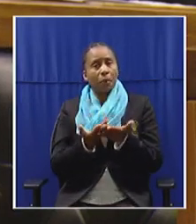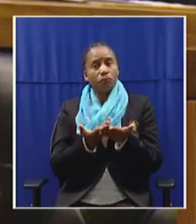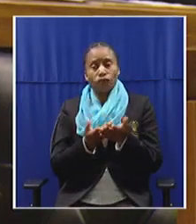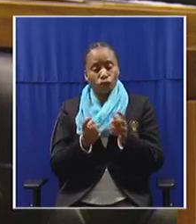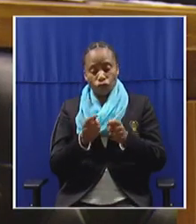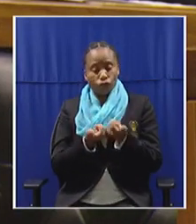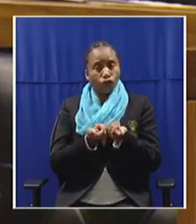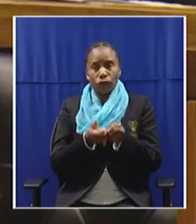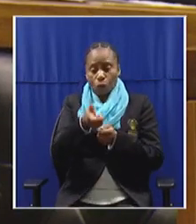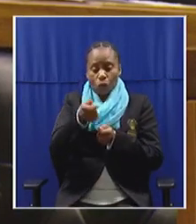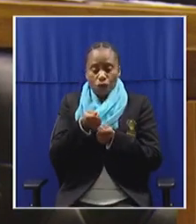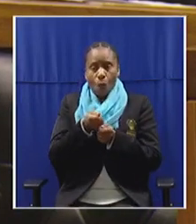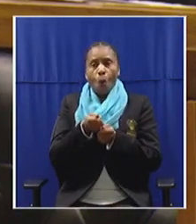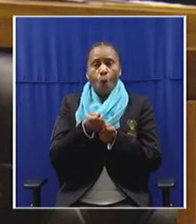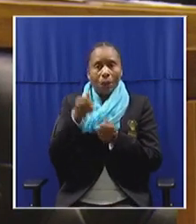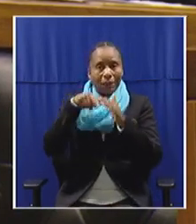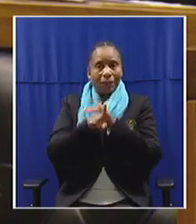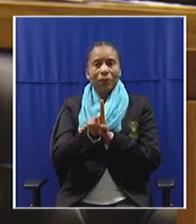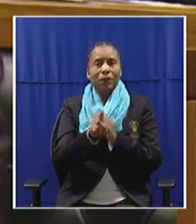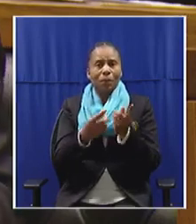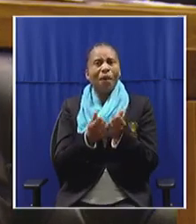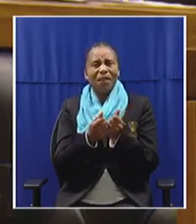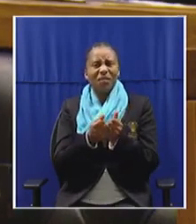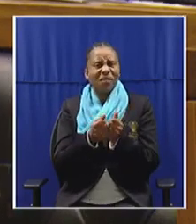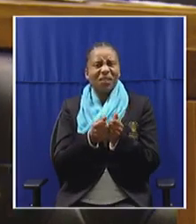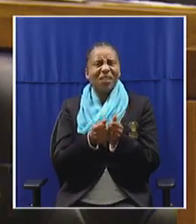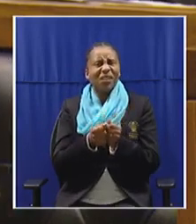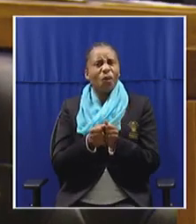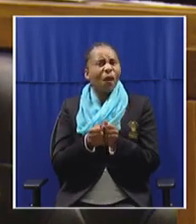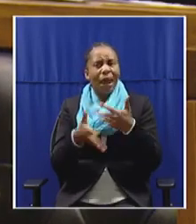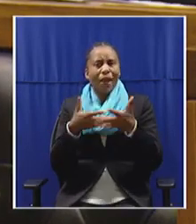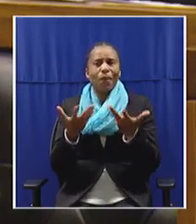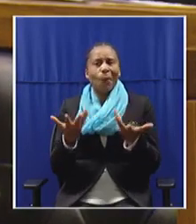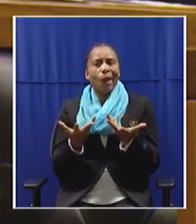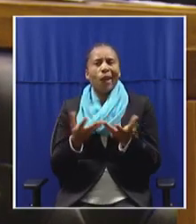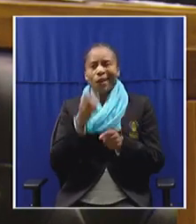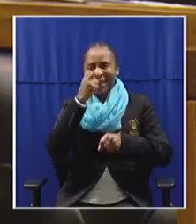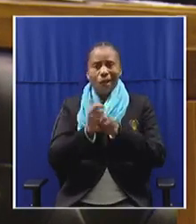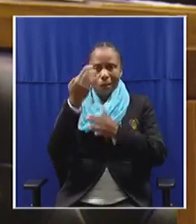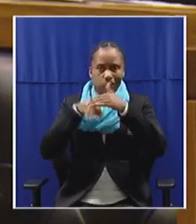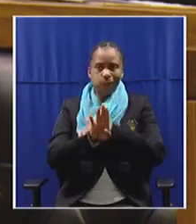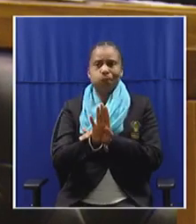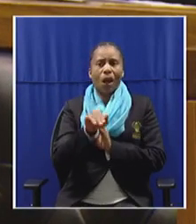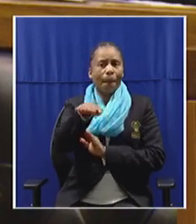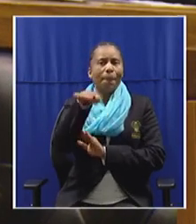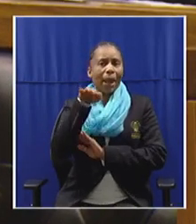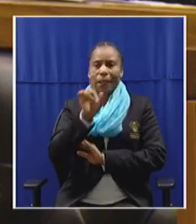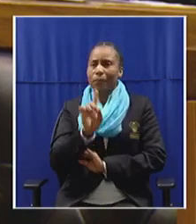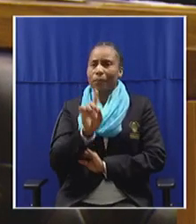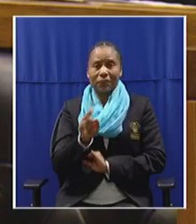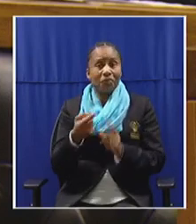without physically going to the outlet. And as a result, we are going to lose